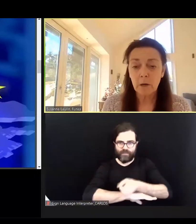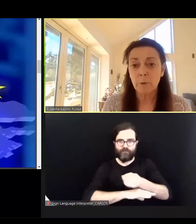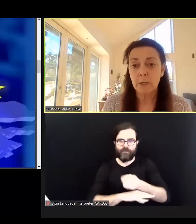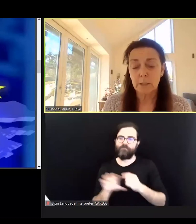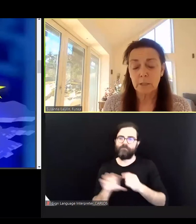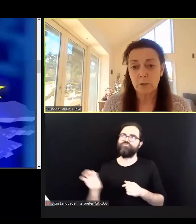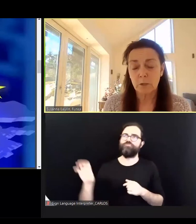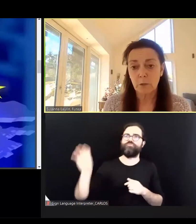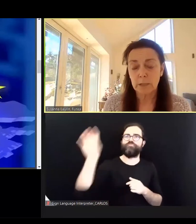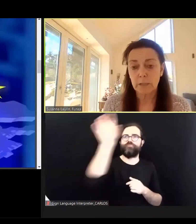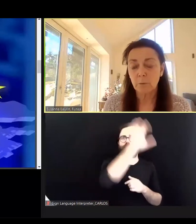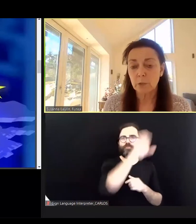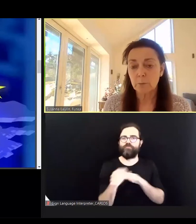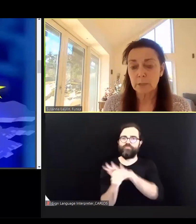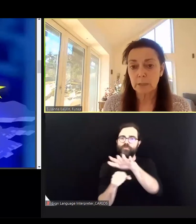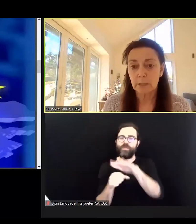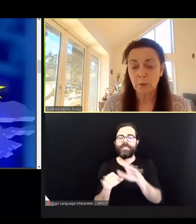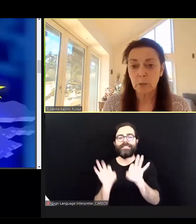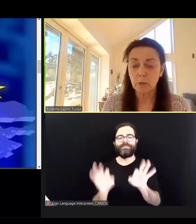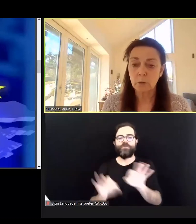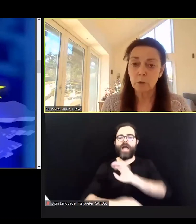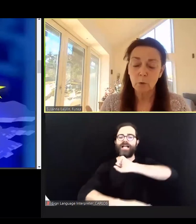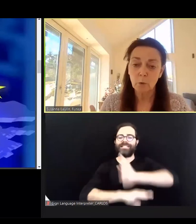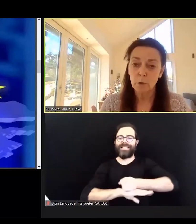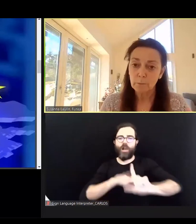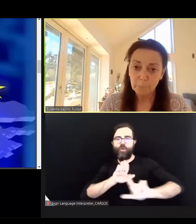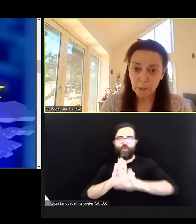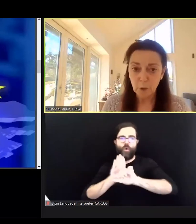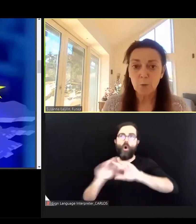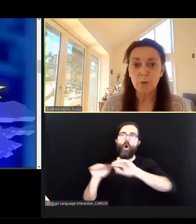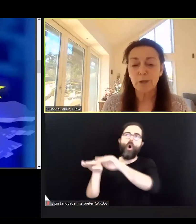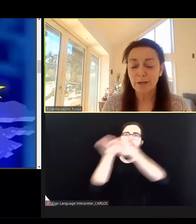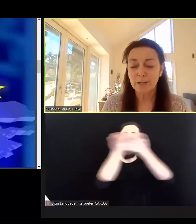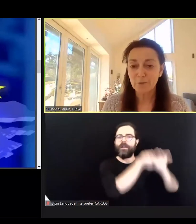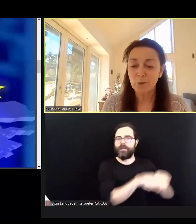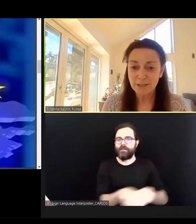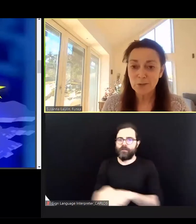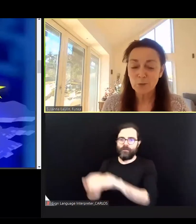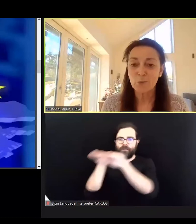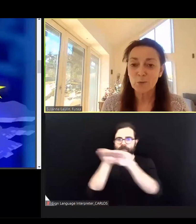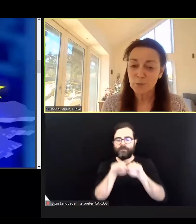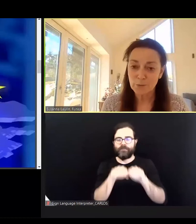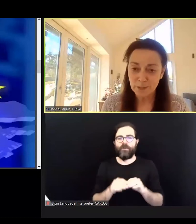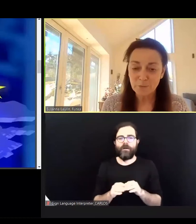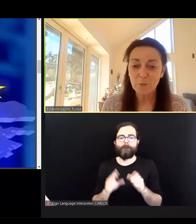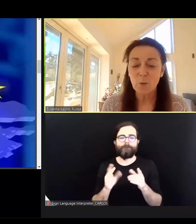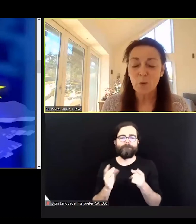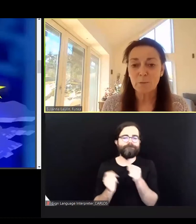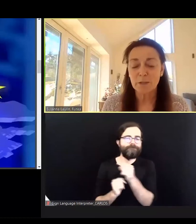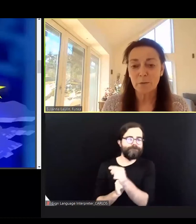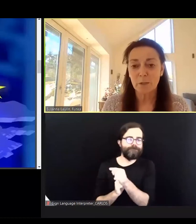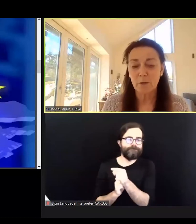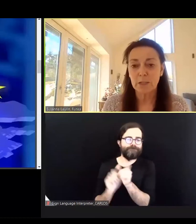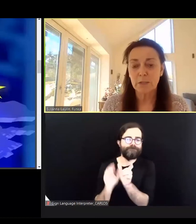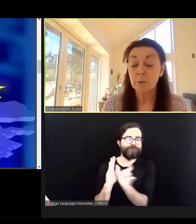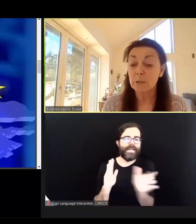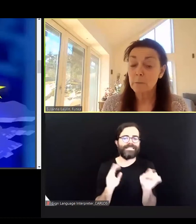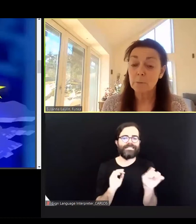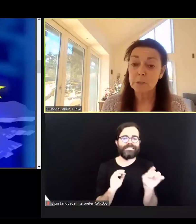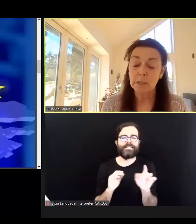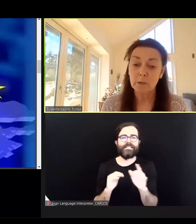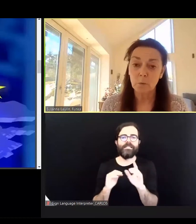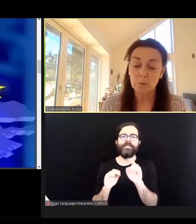sector bodies and also other organizations governed by public law. And then in 2025, we will have the